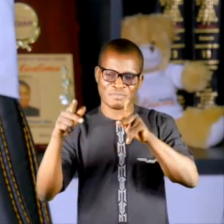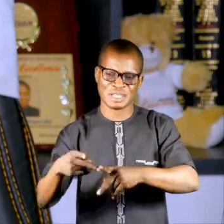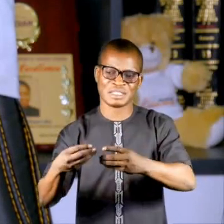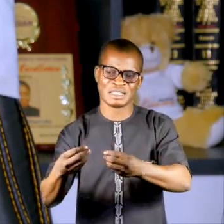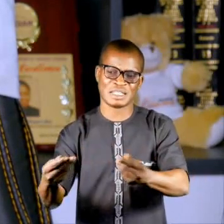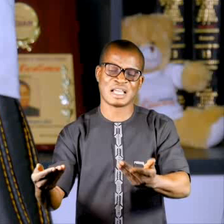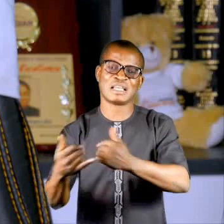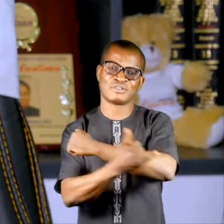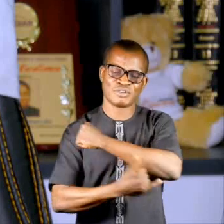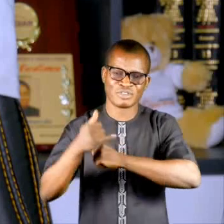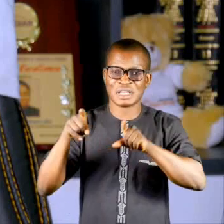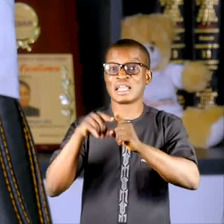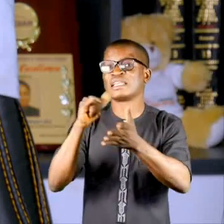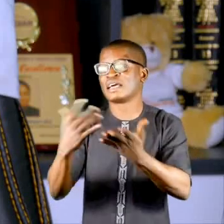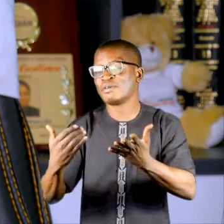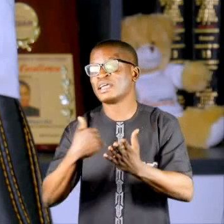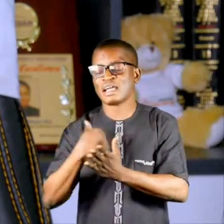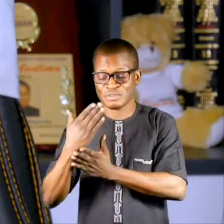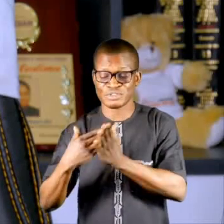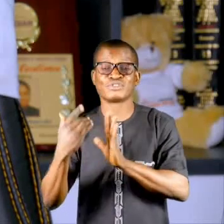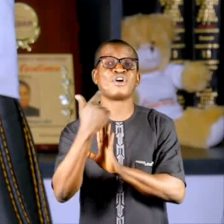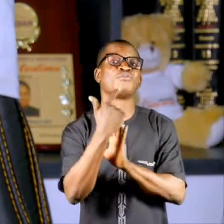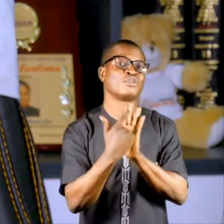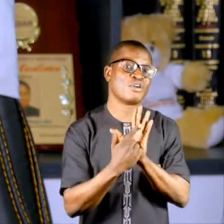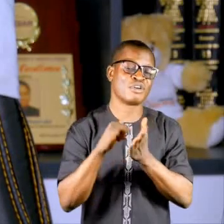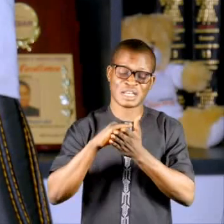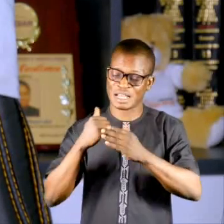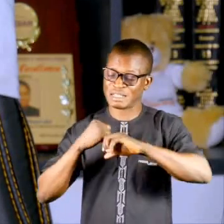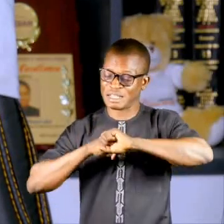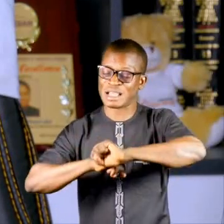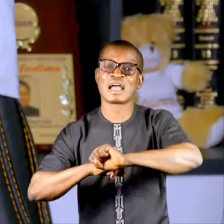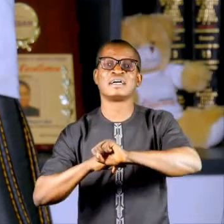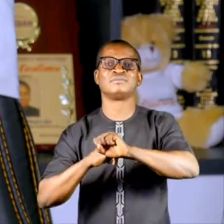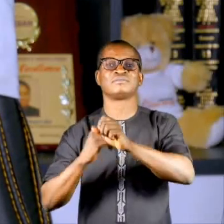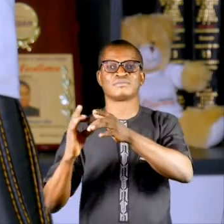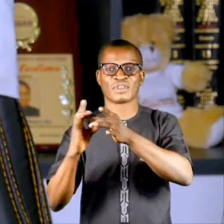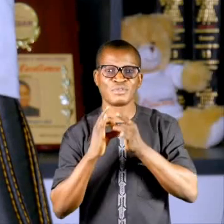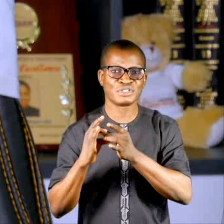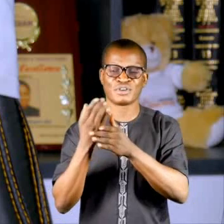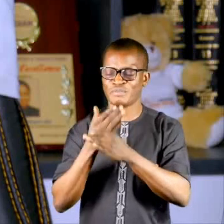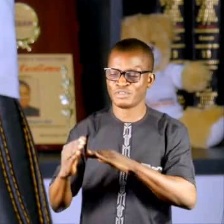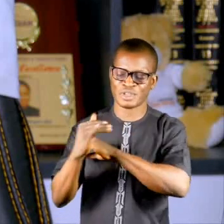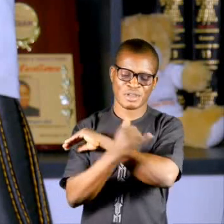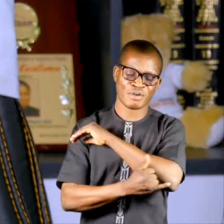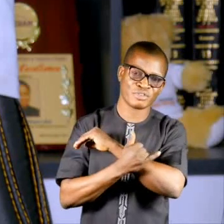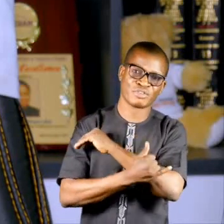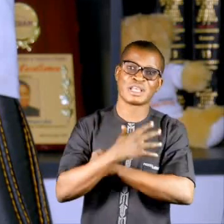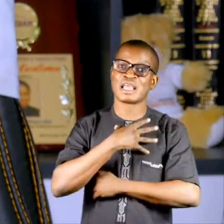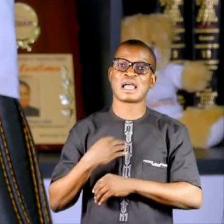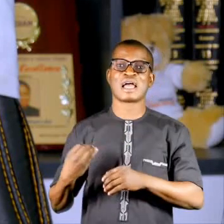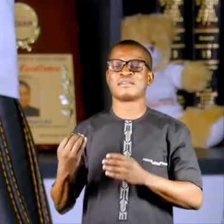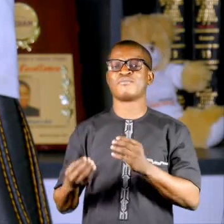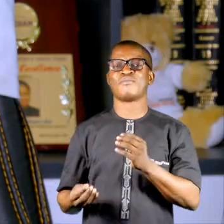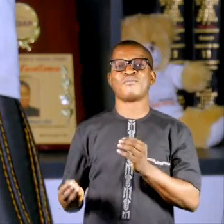another person's country just like that. So there are laws that guide cooperation between countries.